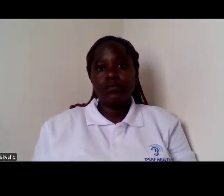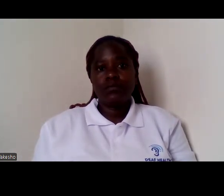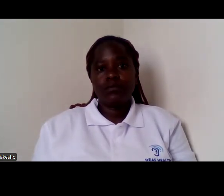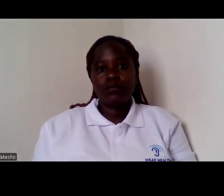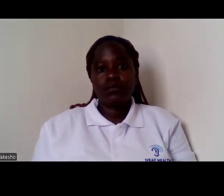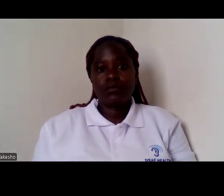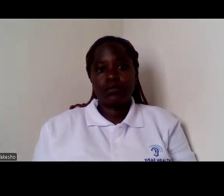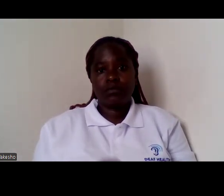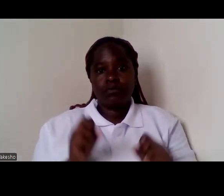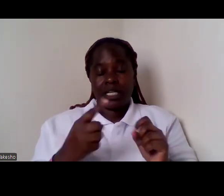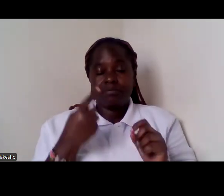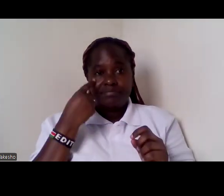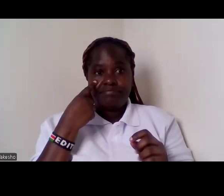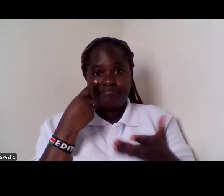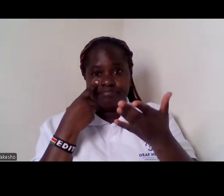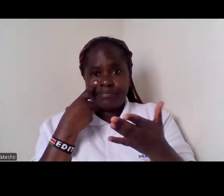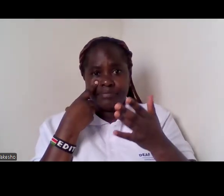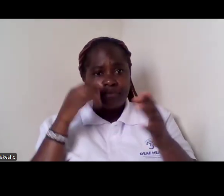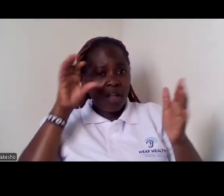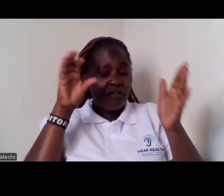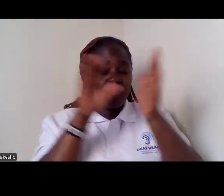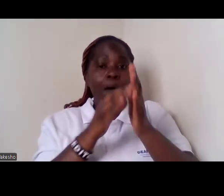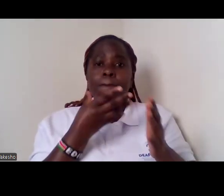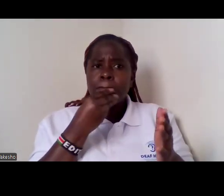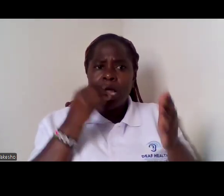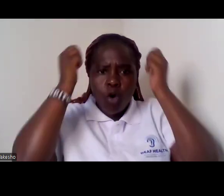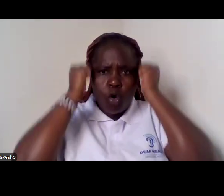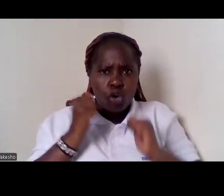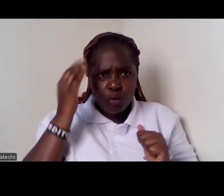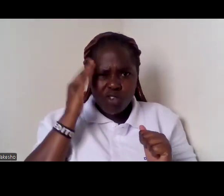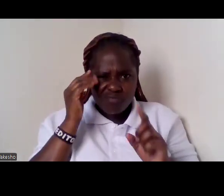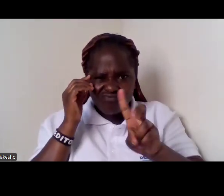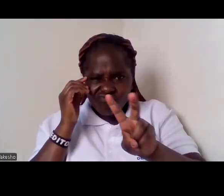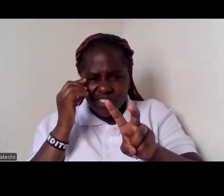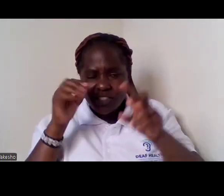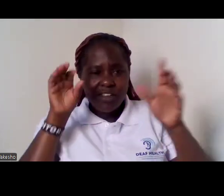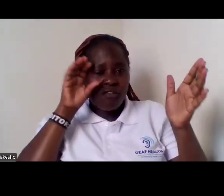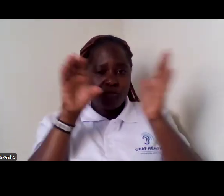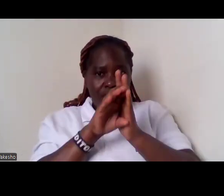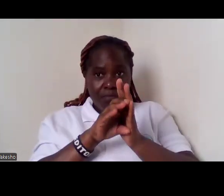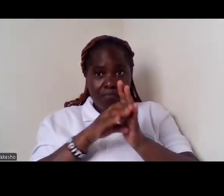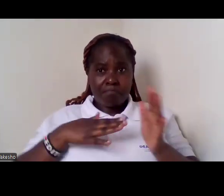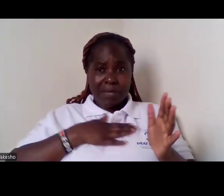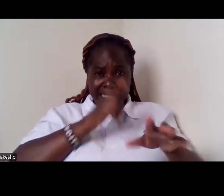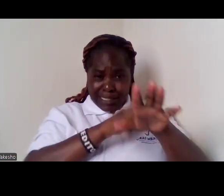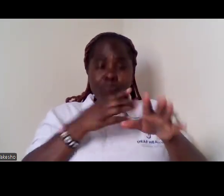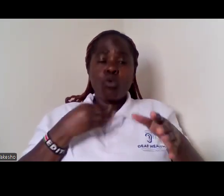So here's just a picture of the male condom. So remember always to check the expiration date.